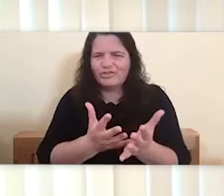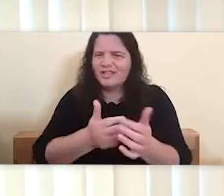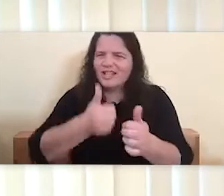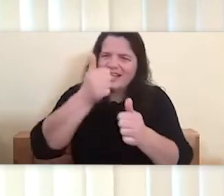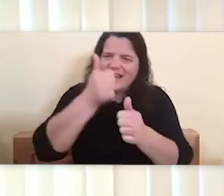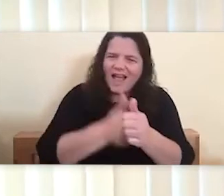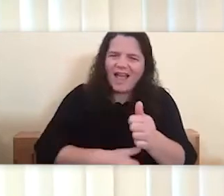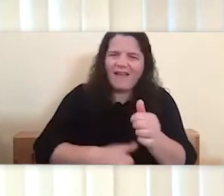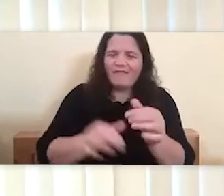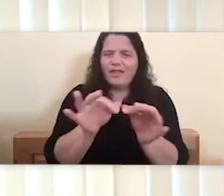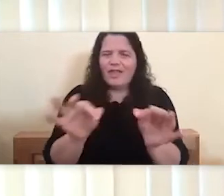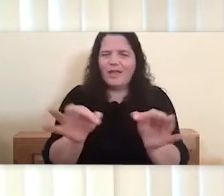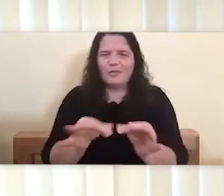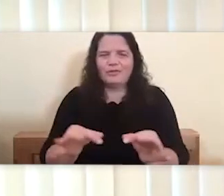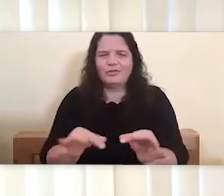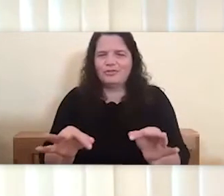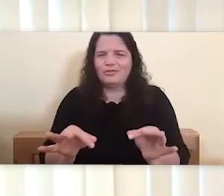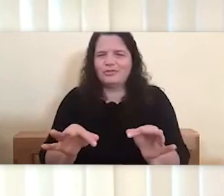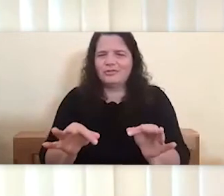unceasingly.